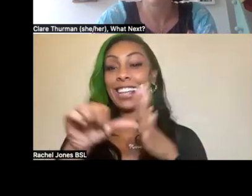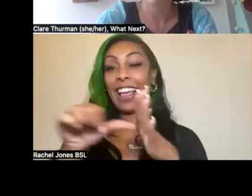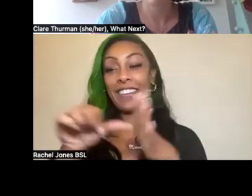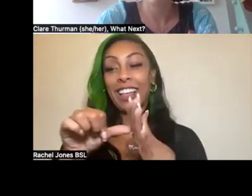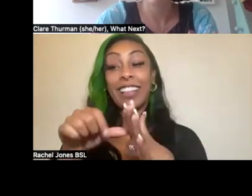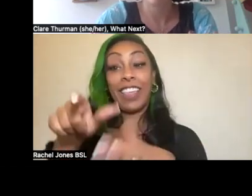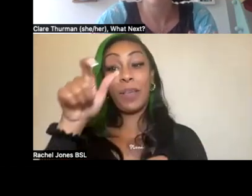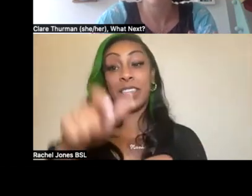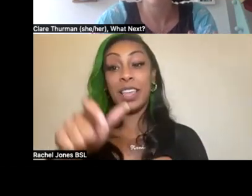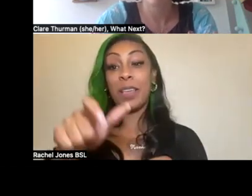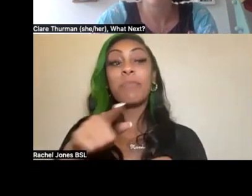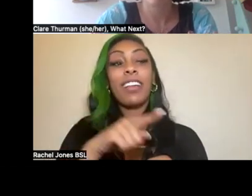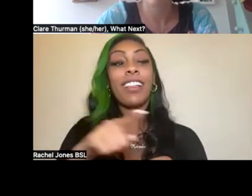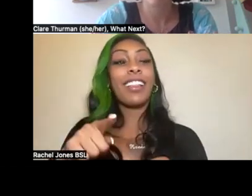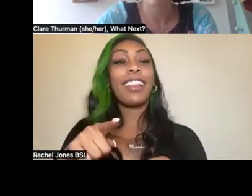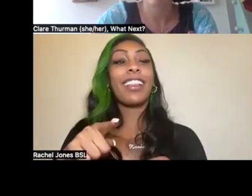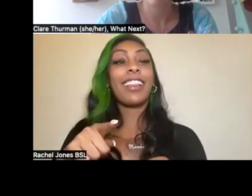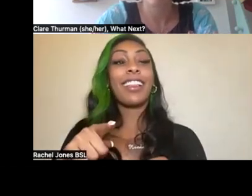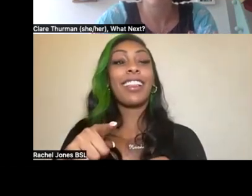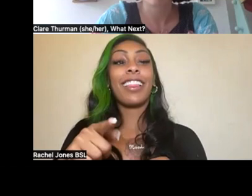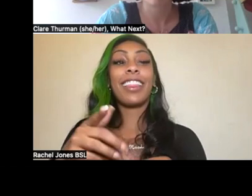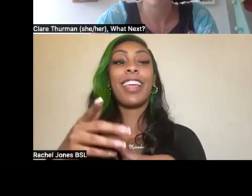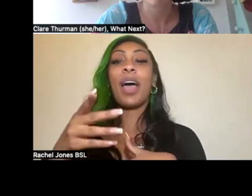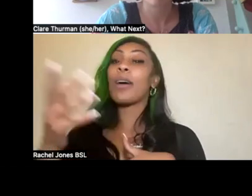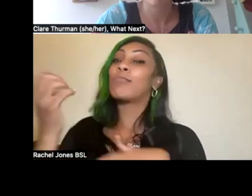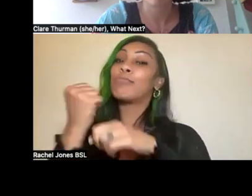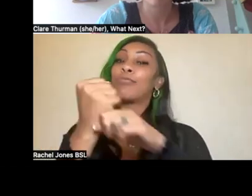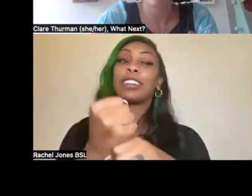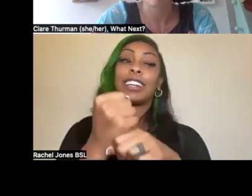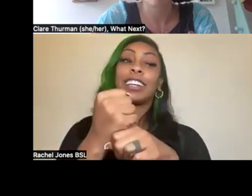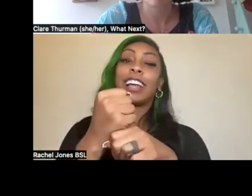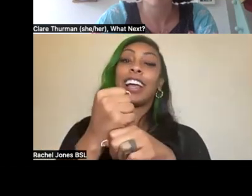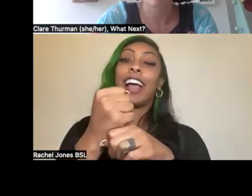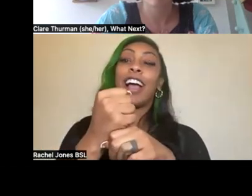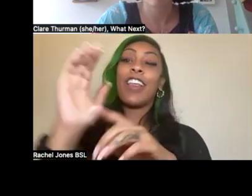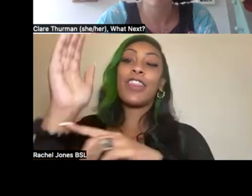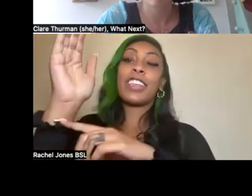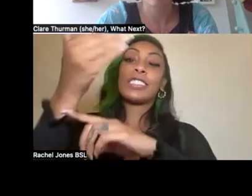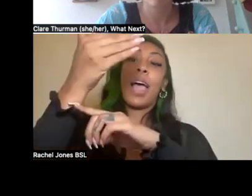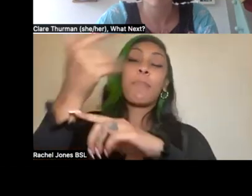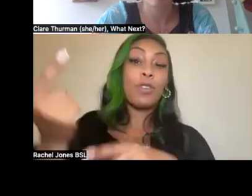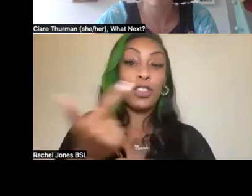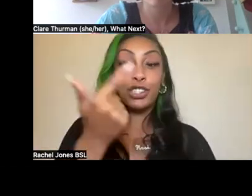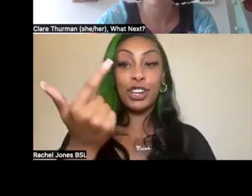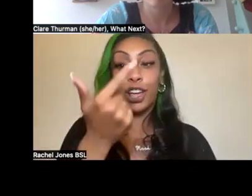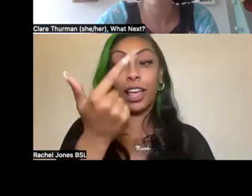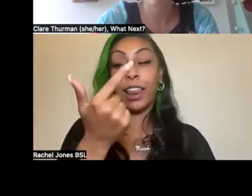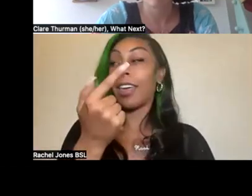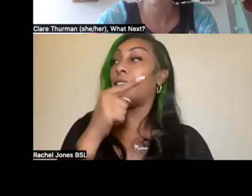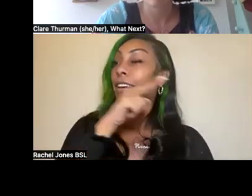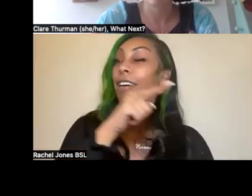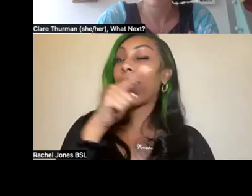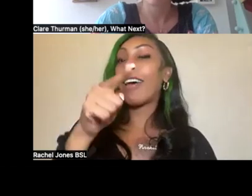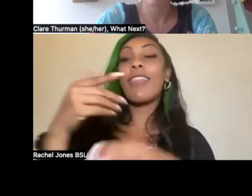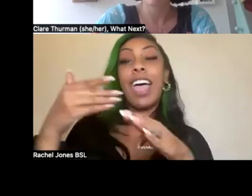people that we need to bring along with this journey, and we need to signpost better. I think a call to action for the sector